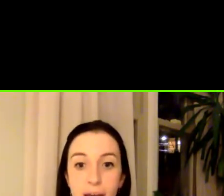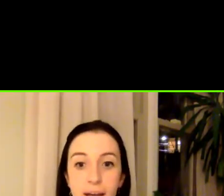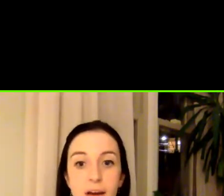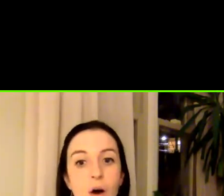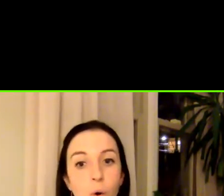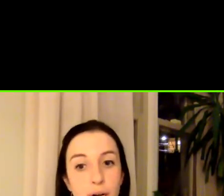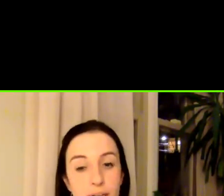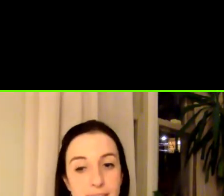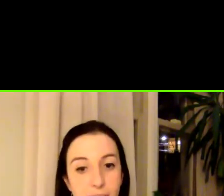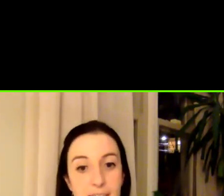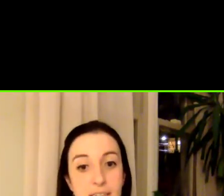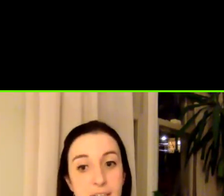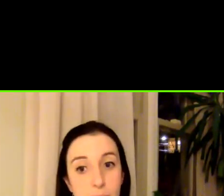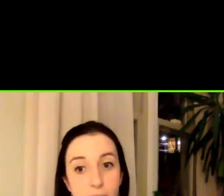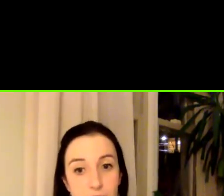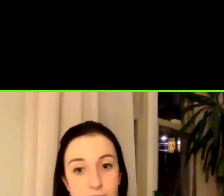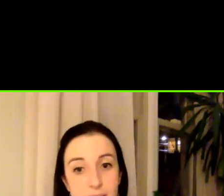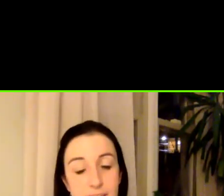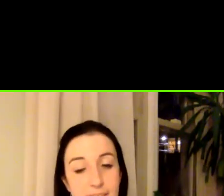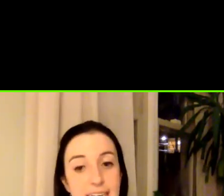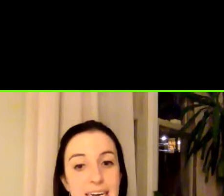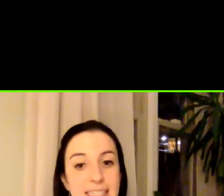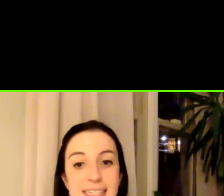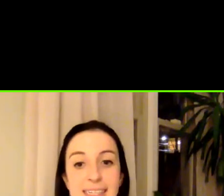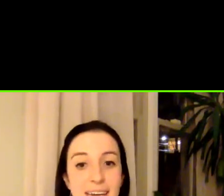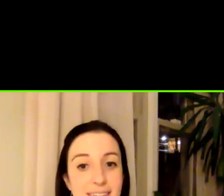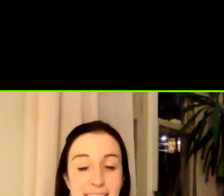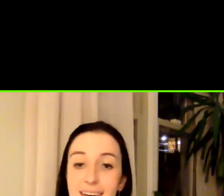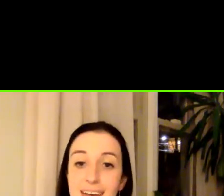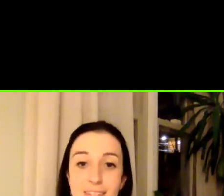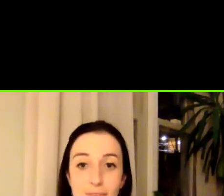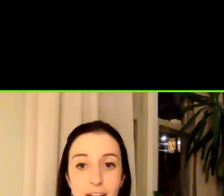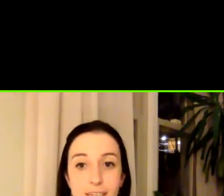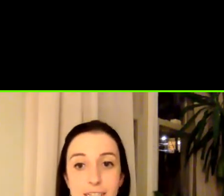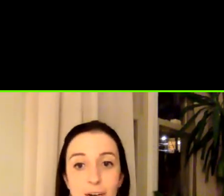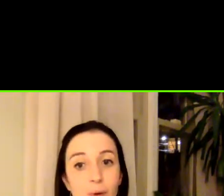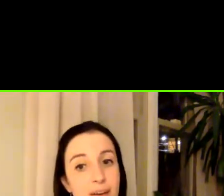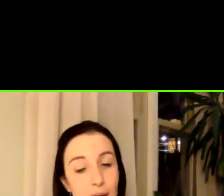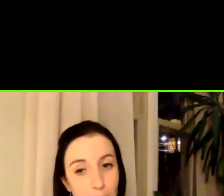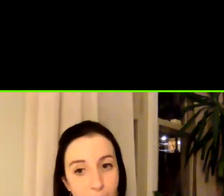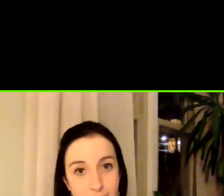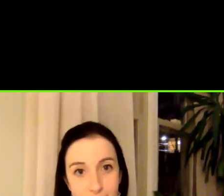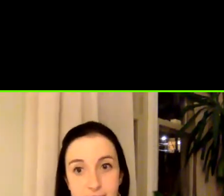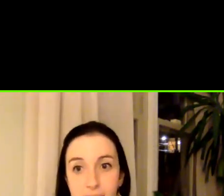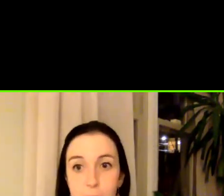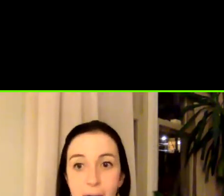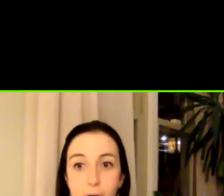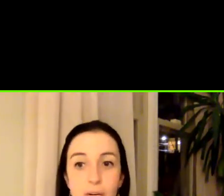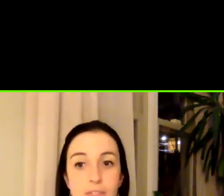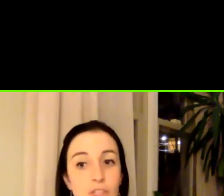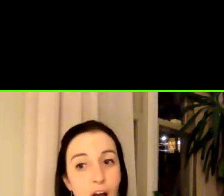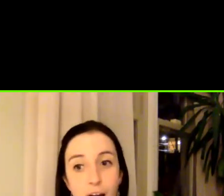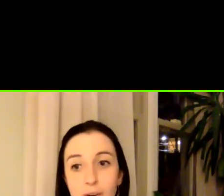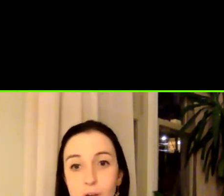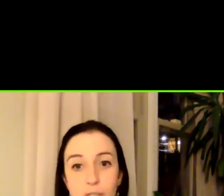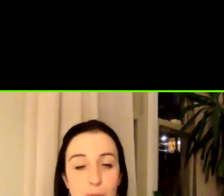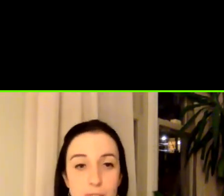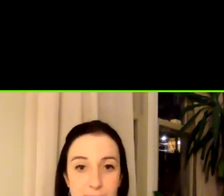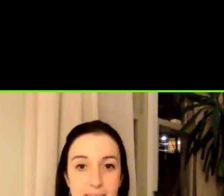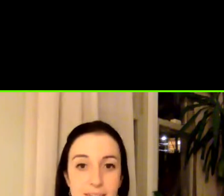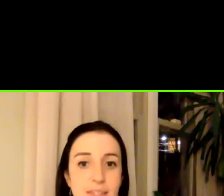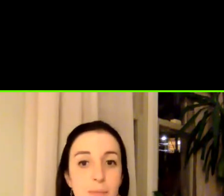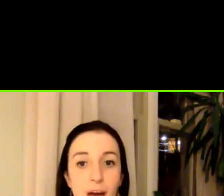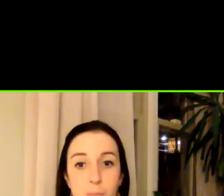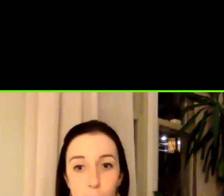hidden away or consigned to the margins. CCAC is a volunteer-run nonprofit that empowers Chicago's